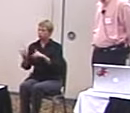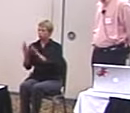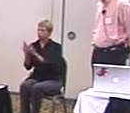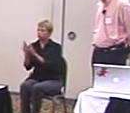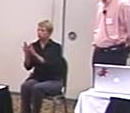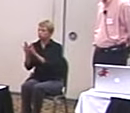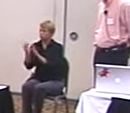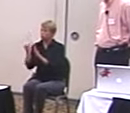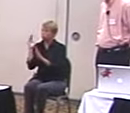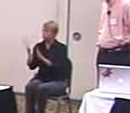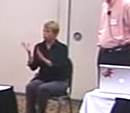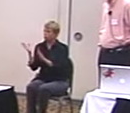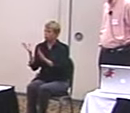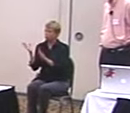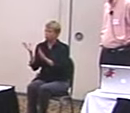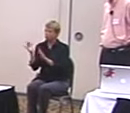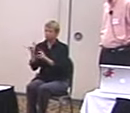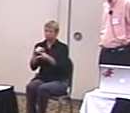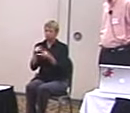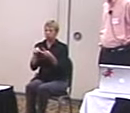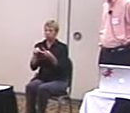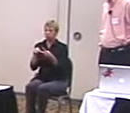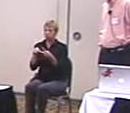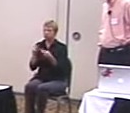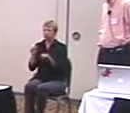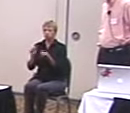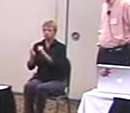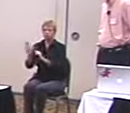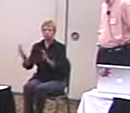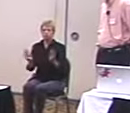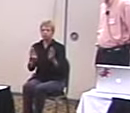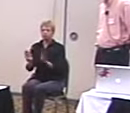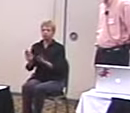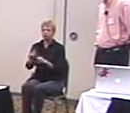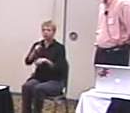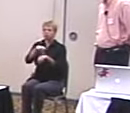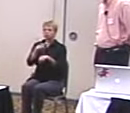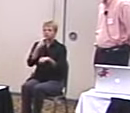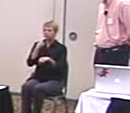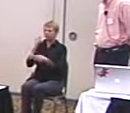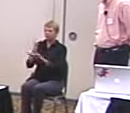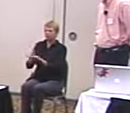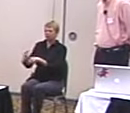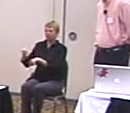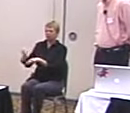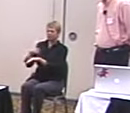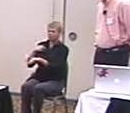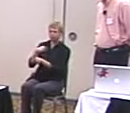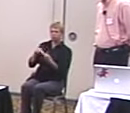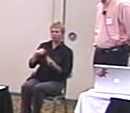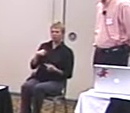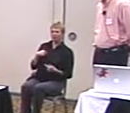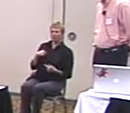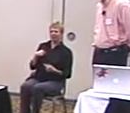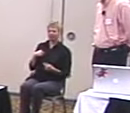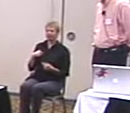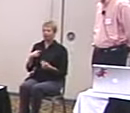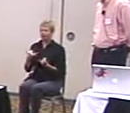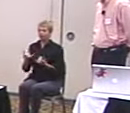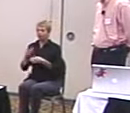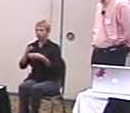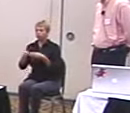and saying, yes, you will do this, and neither one changed behavior. The principal told me to stop sending her to the office, so right now the consequence